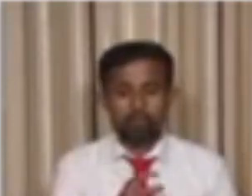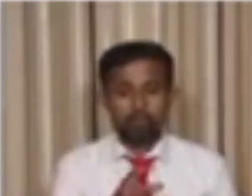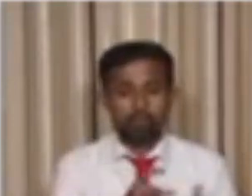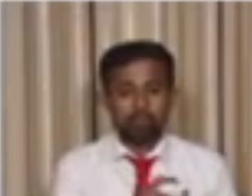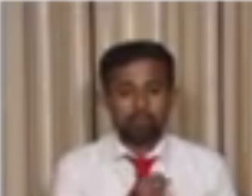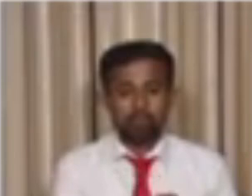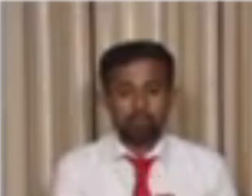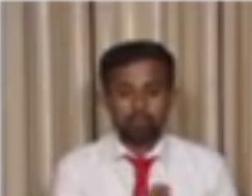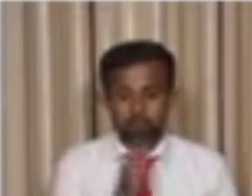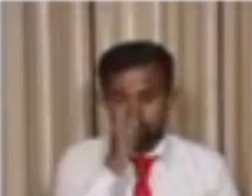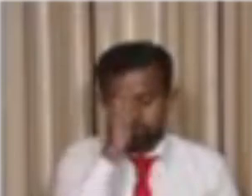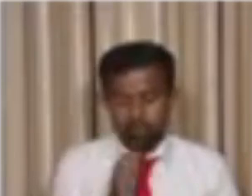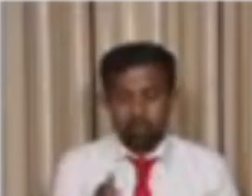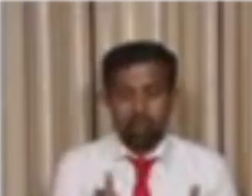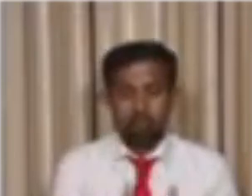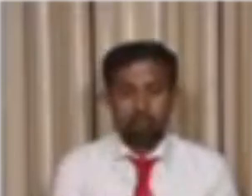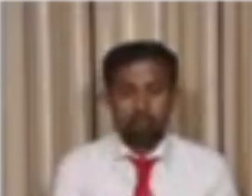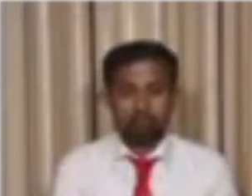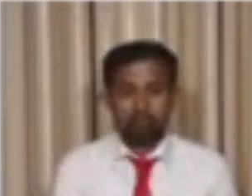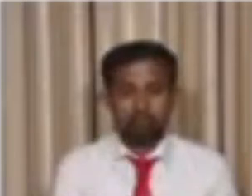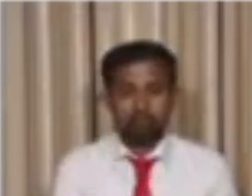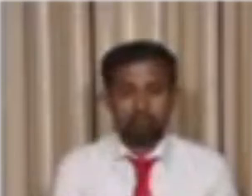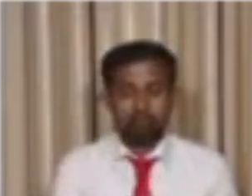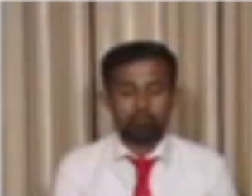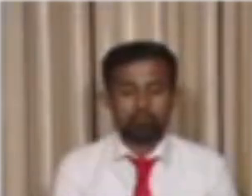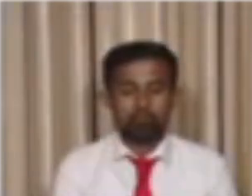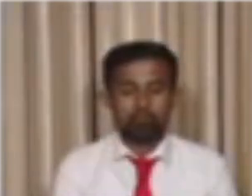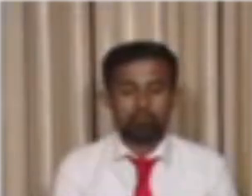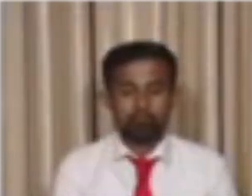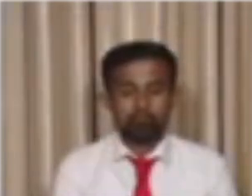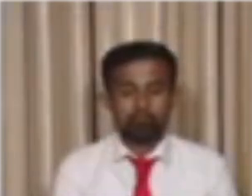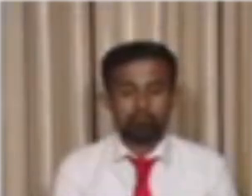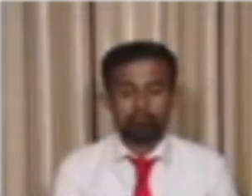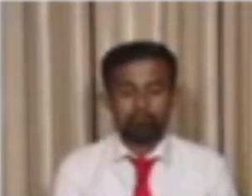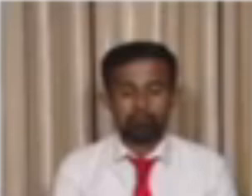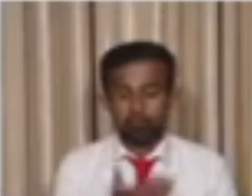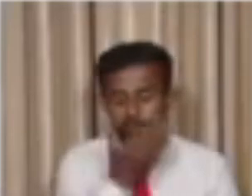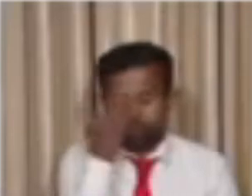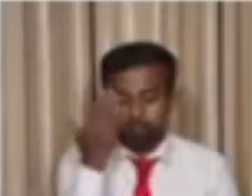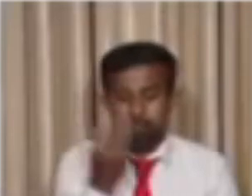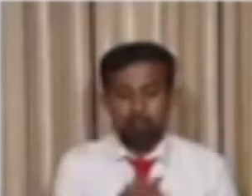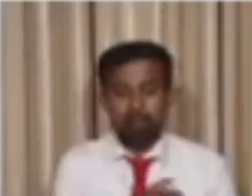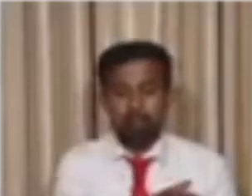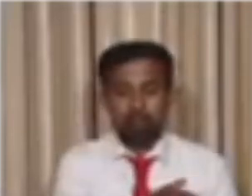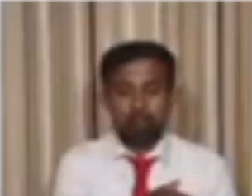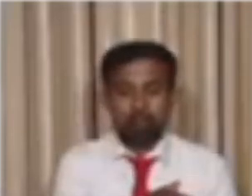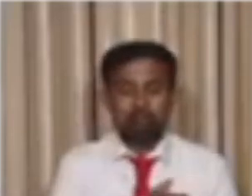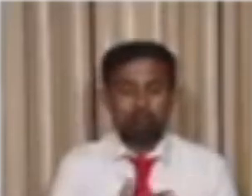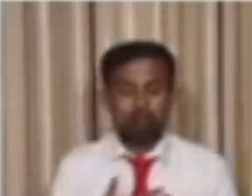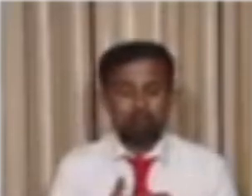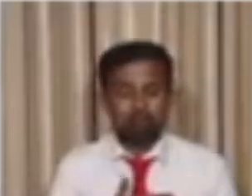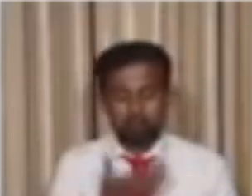that literally disenfranchised the upcountry Tamils was opposed by the Tamil Congress. We had no party to play in the